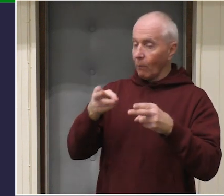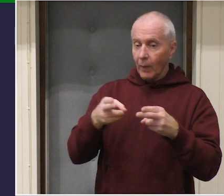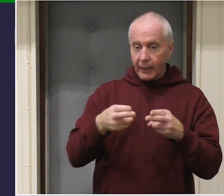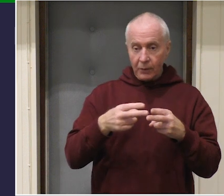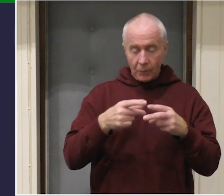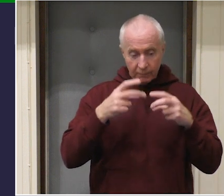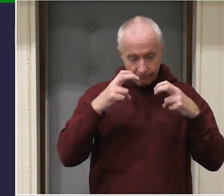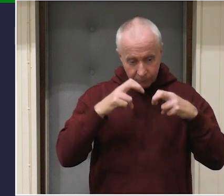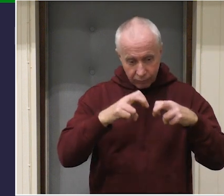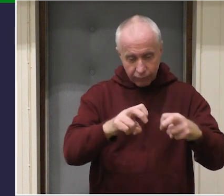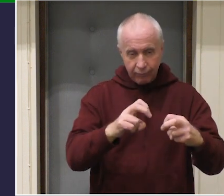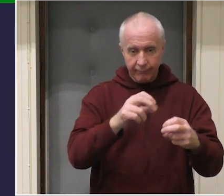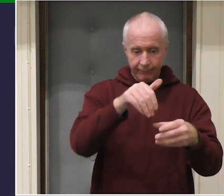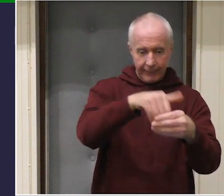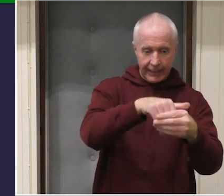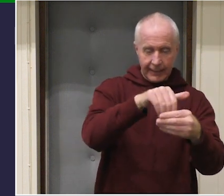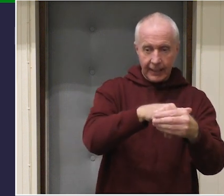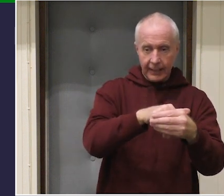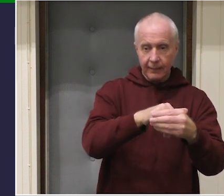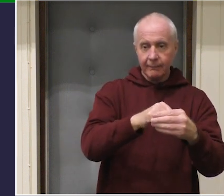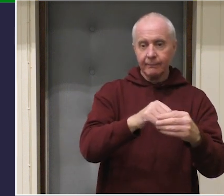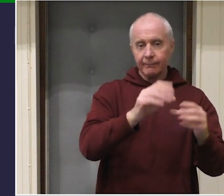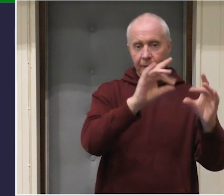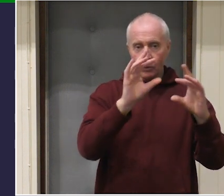star, and what I want to do is do it for stars of known mass and radius.